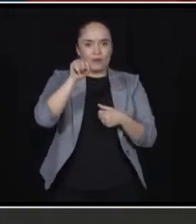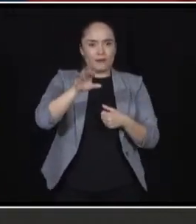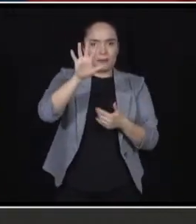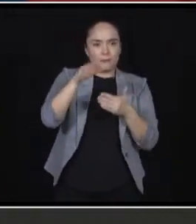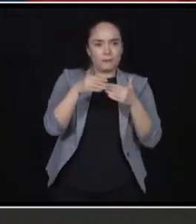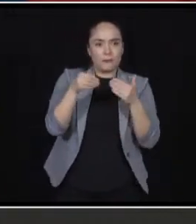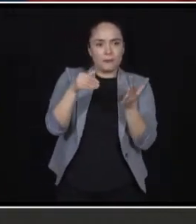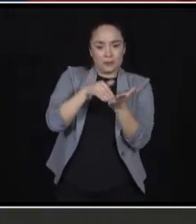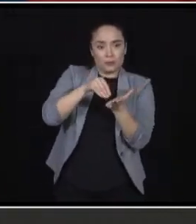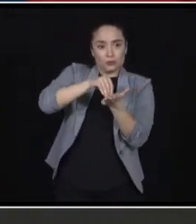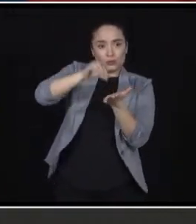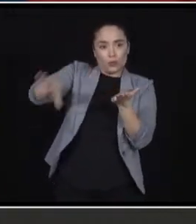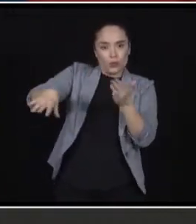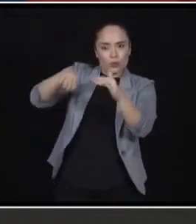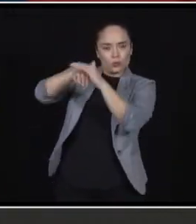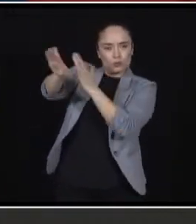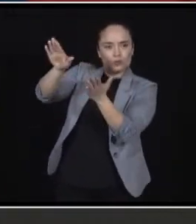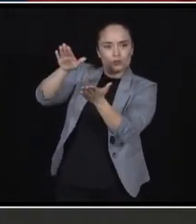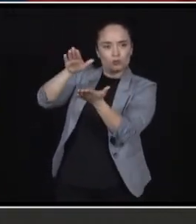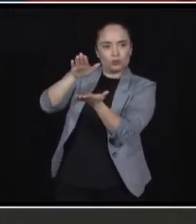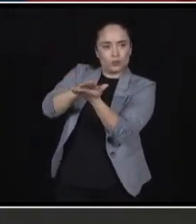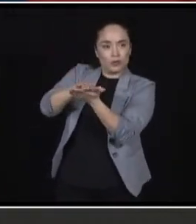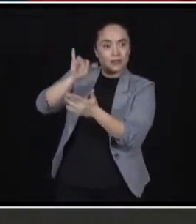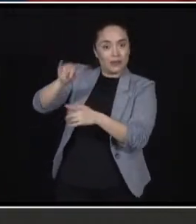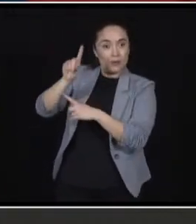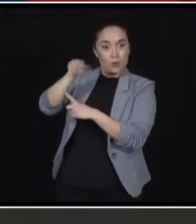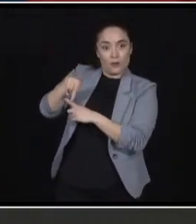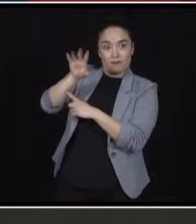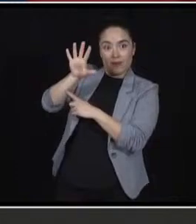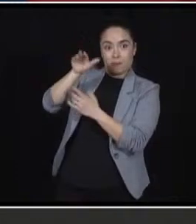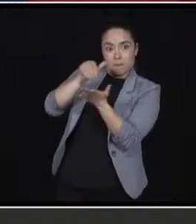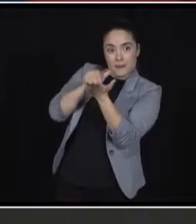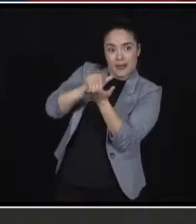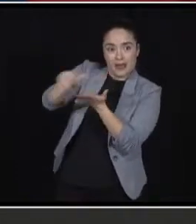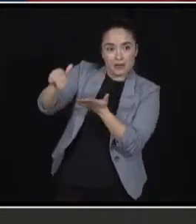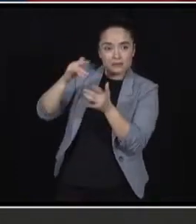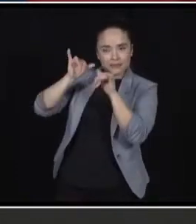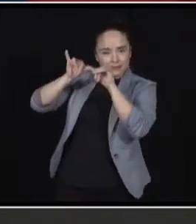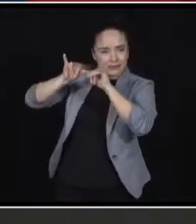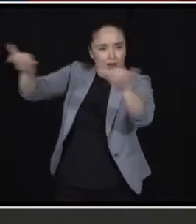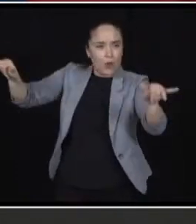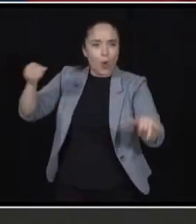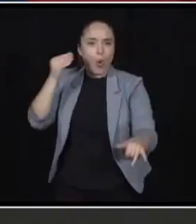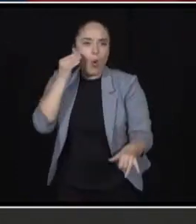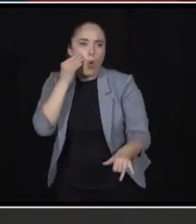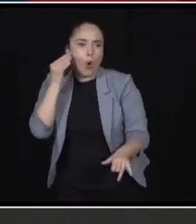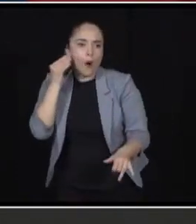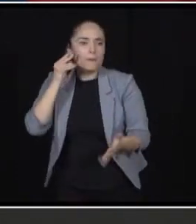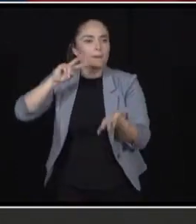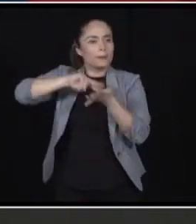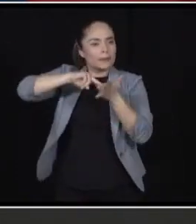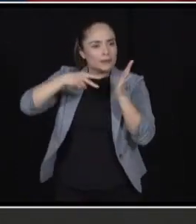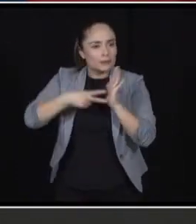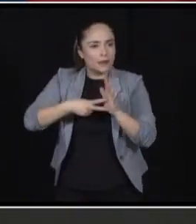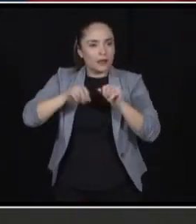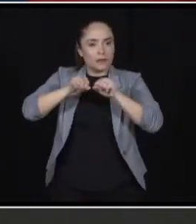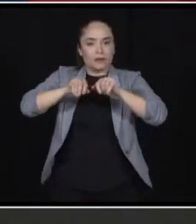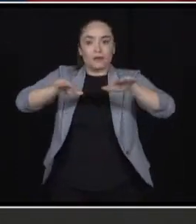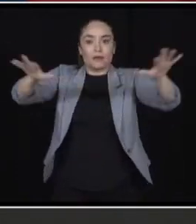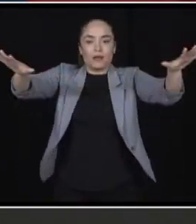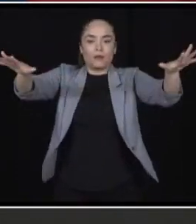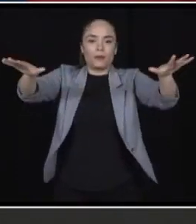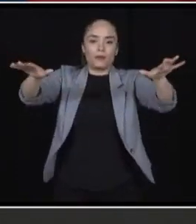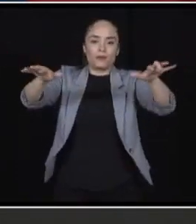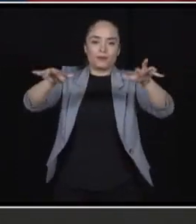that by having them stay home, that can help limit mobility and ultimately help reduce the risk of this virus